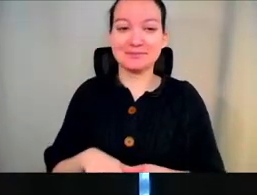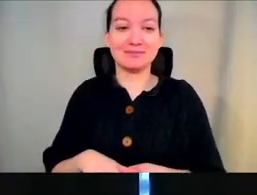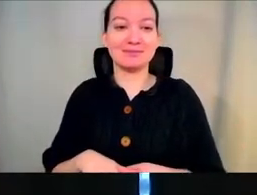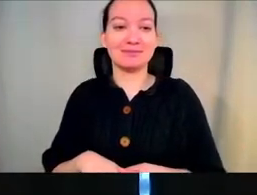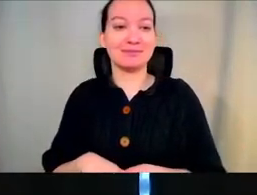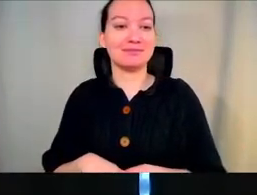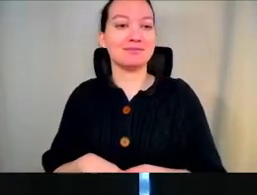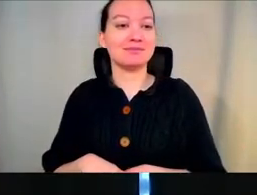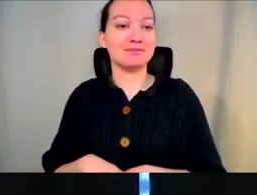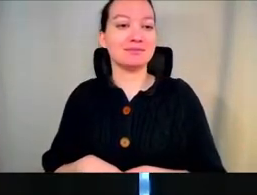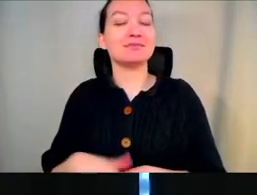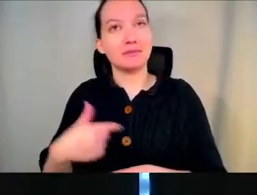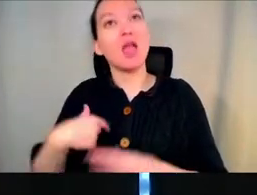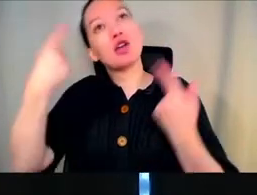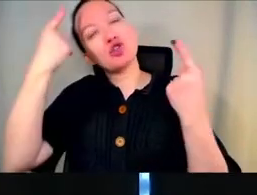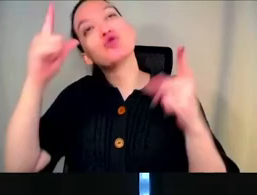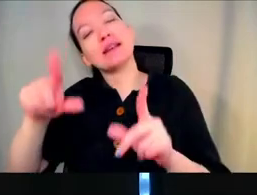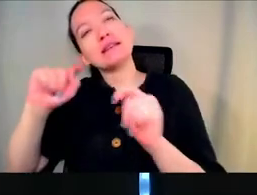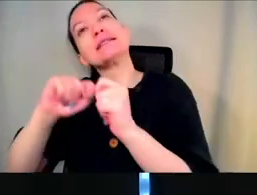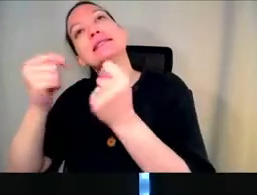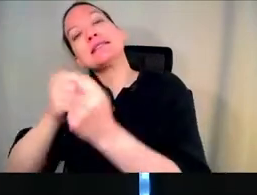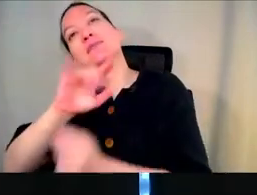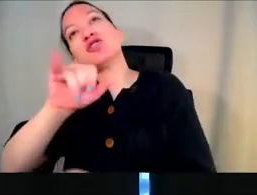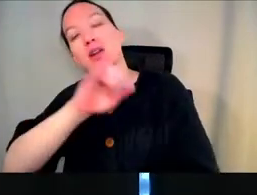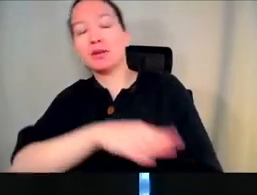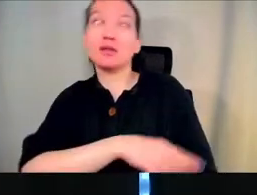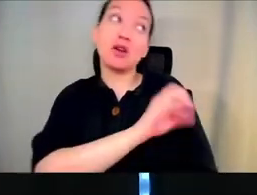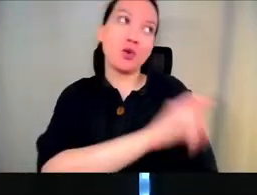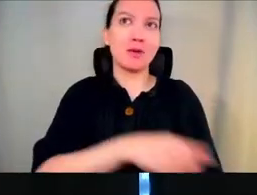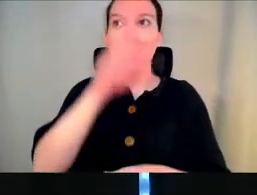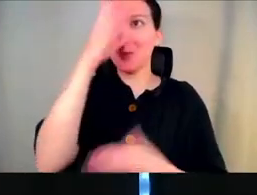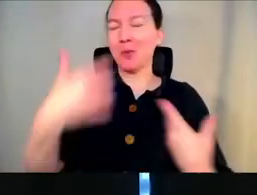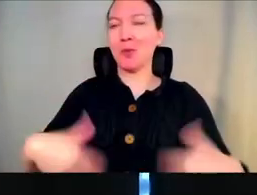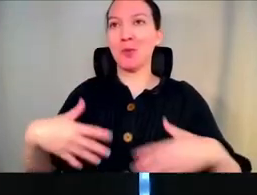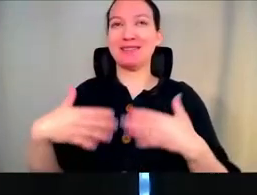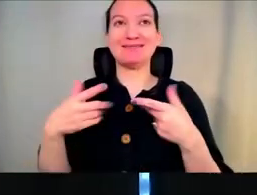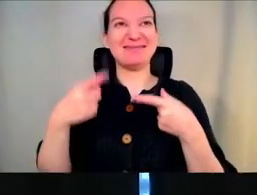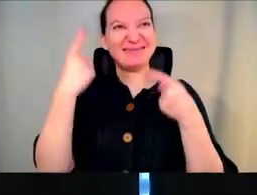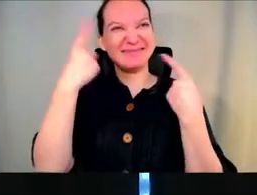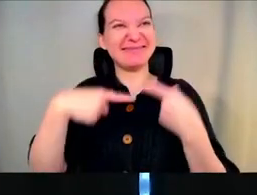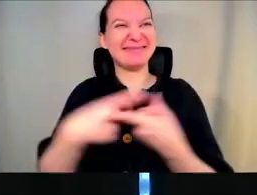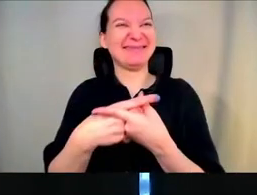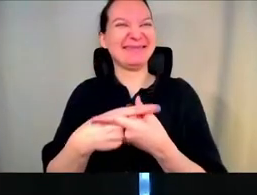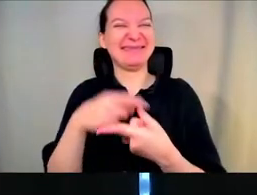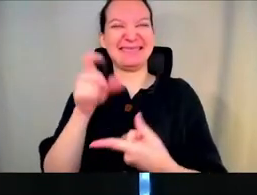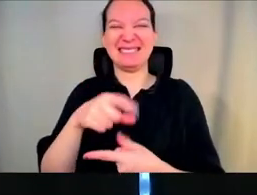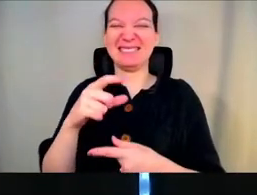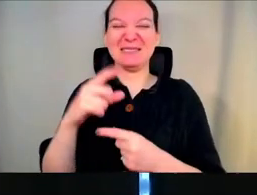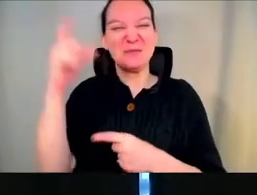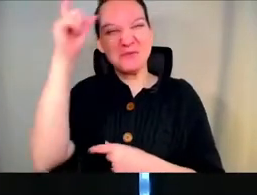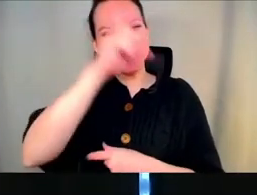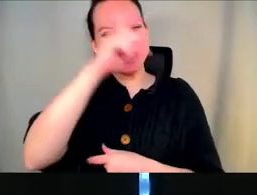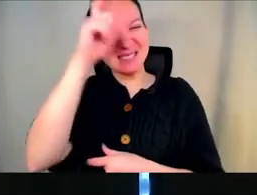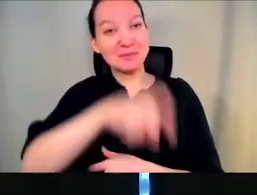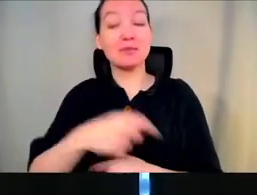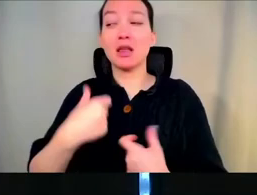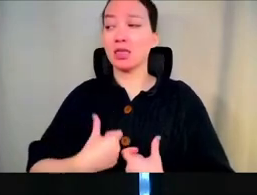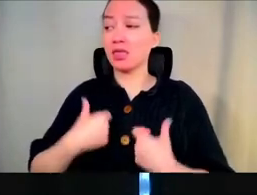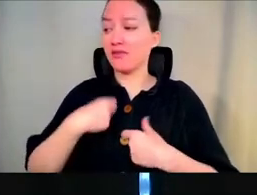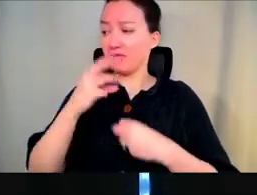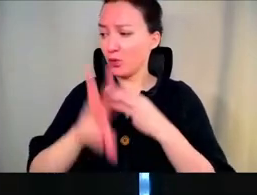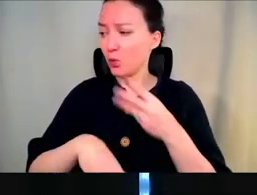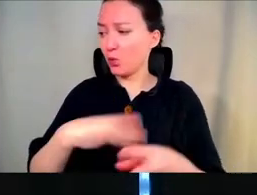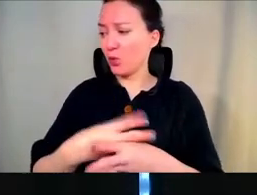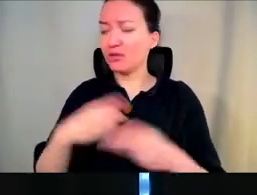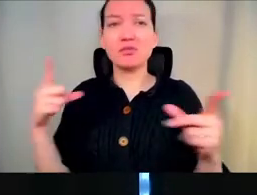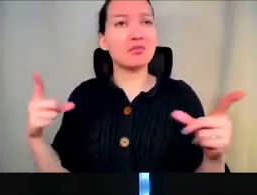Jacob. I agree, you know. Anyway, Edward, okay. Wow, we're divided. Okay, we need wisdom. Okay, anyway. We live in a world that's